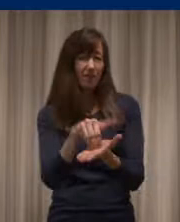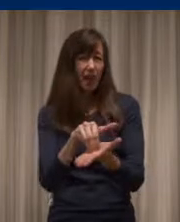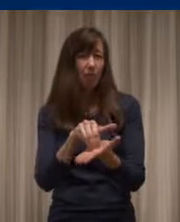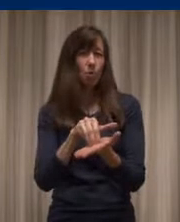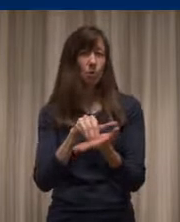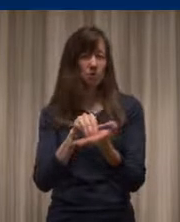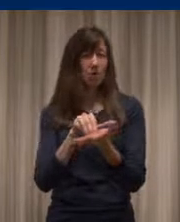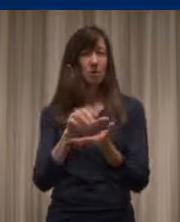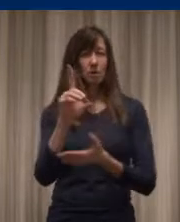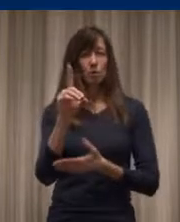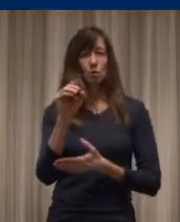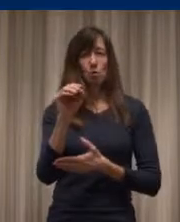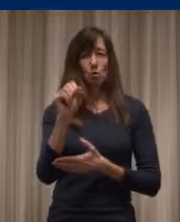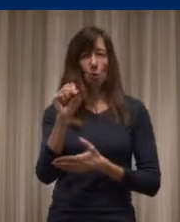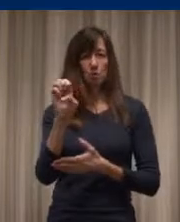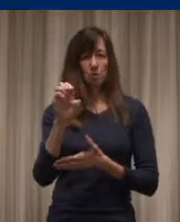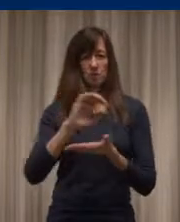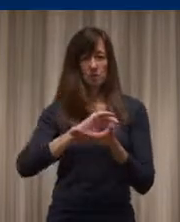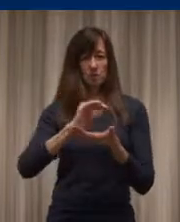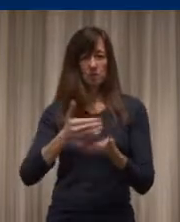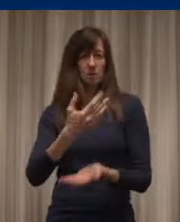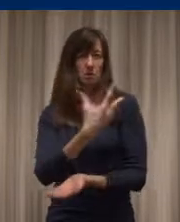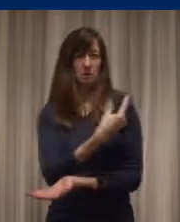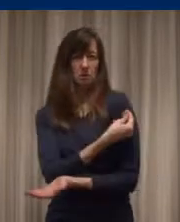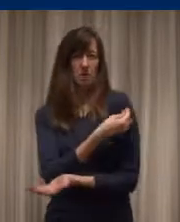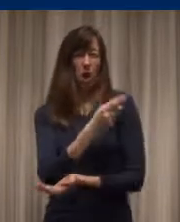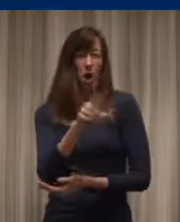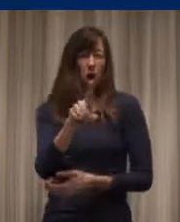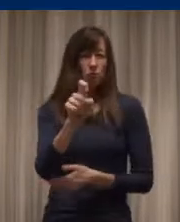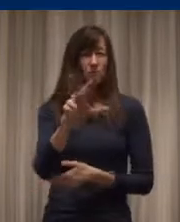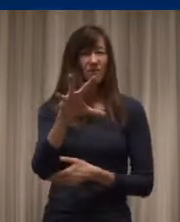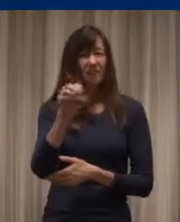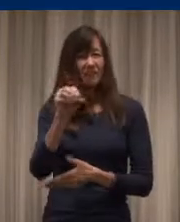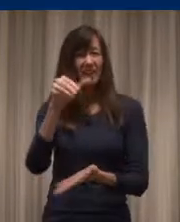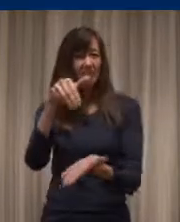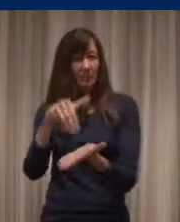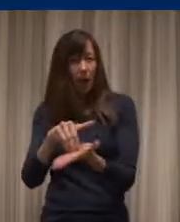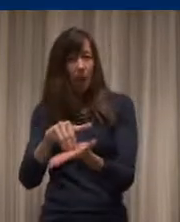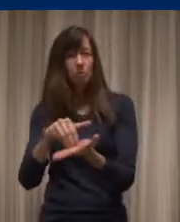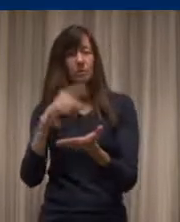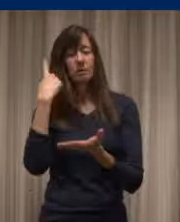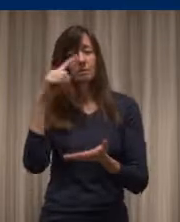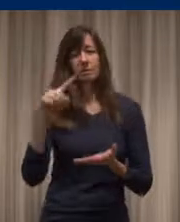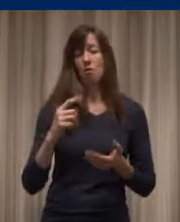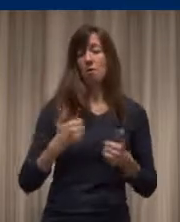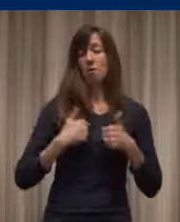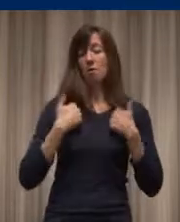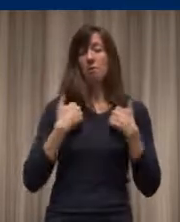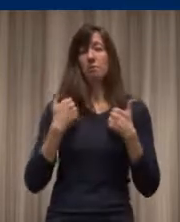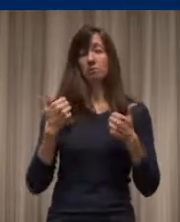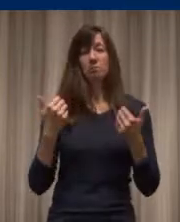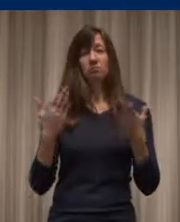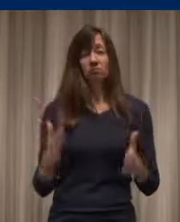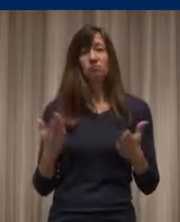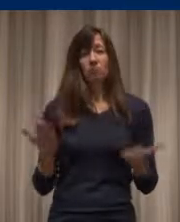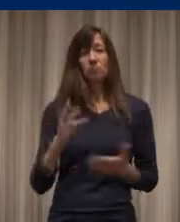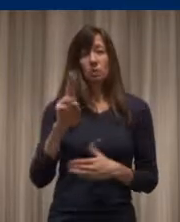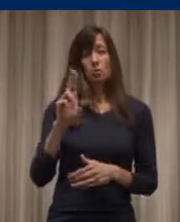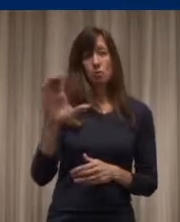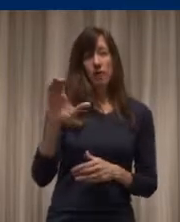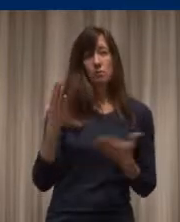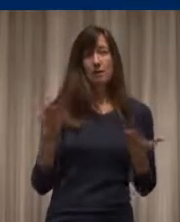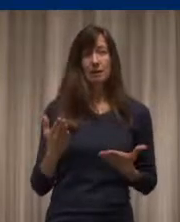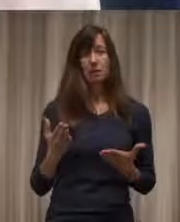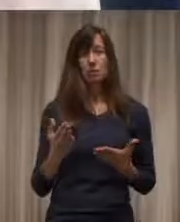doses to individual residents of the county in those two county-led facilities. If that's a